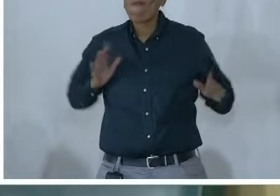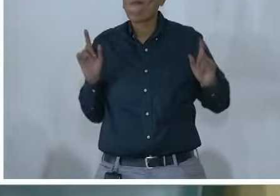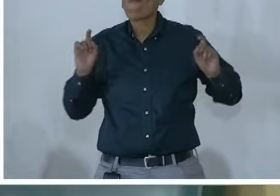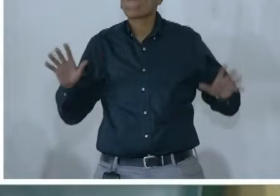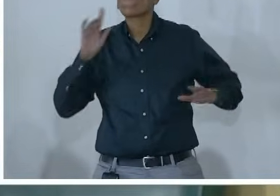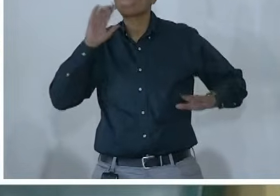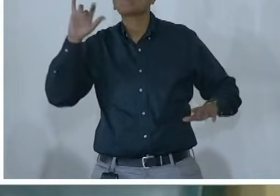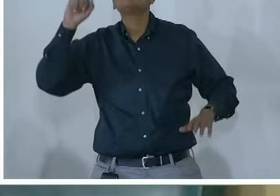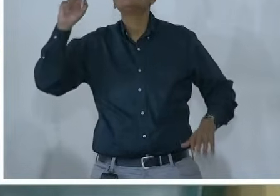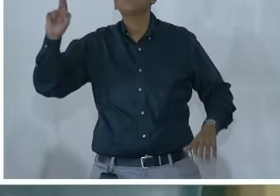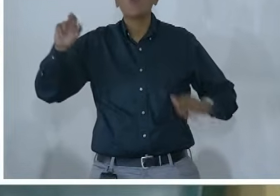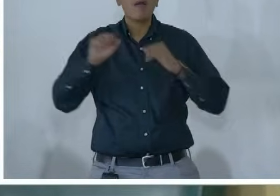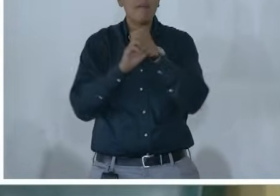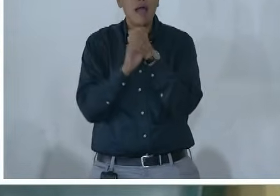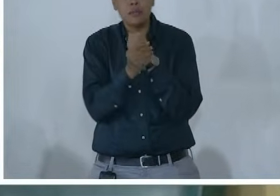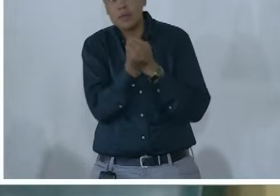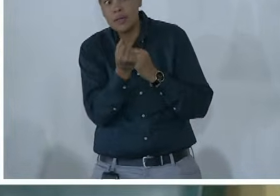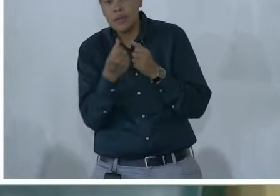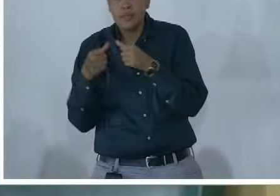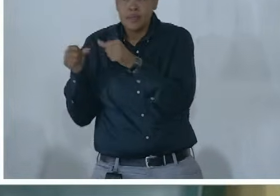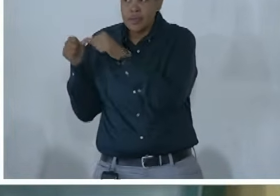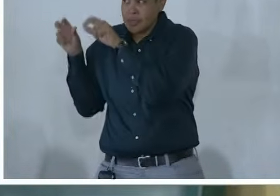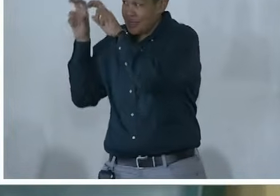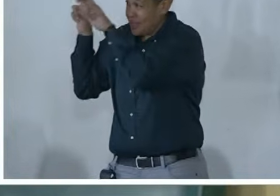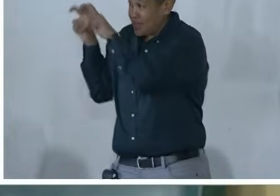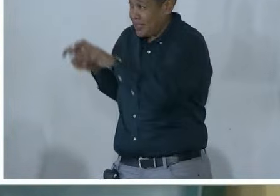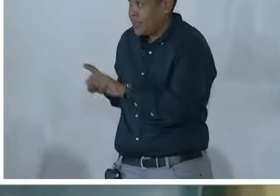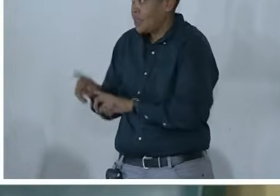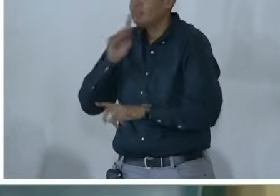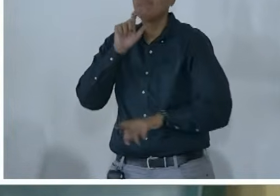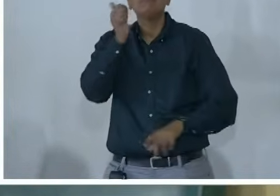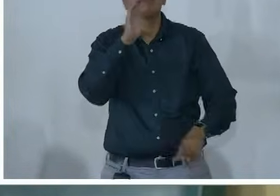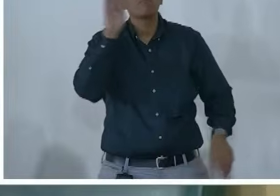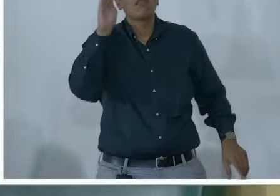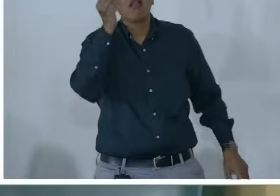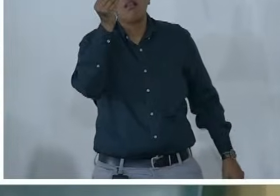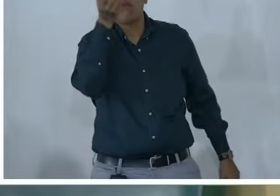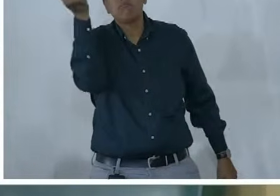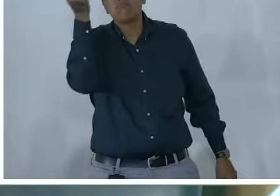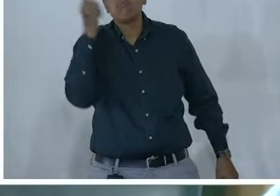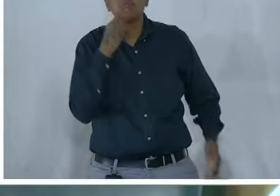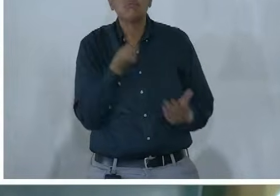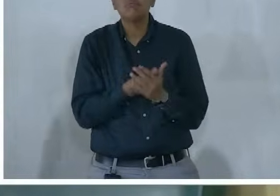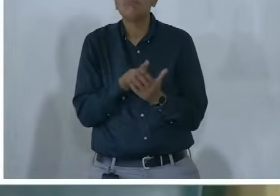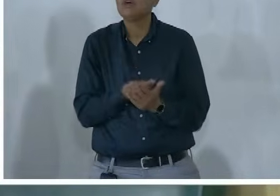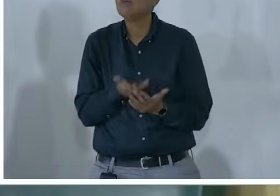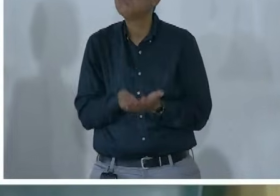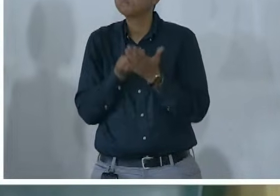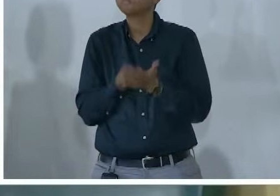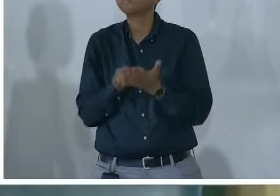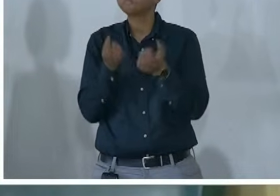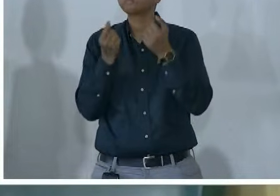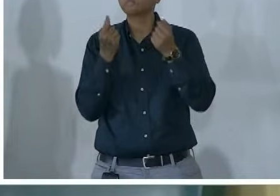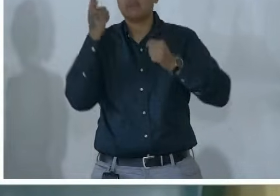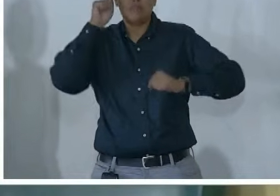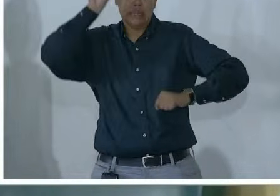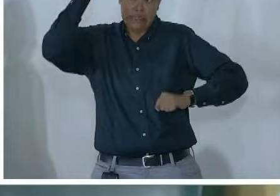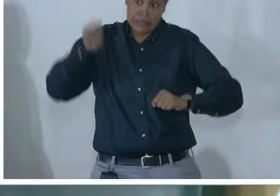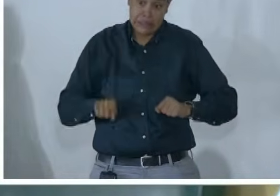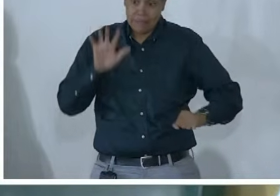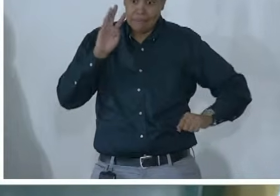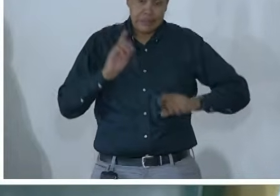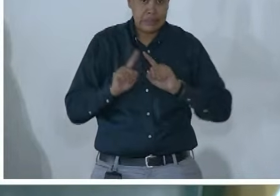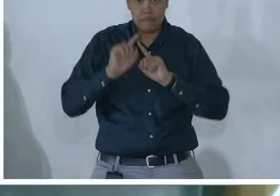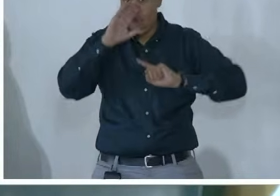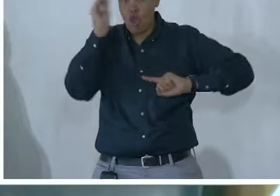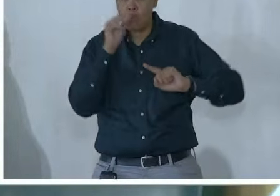the junior market raised tens of billions of Jamaican dollars in equity capital for these companies